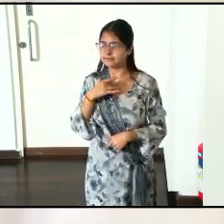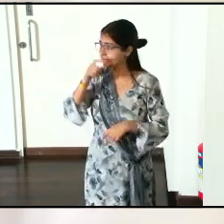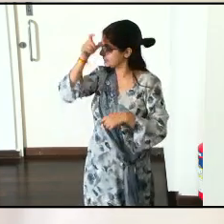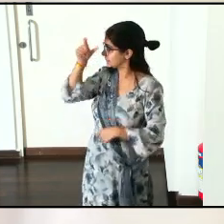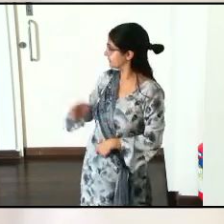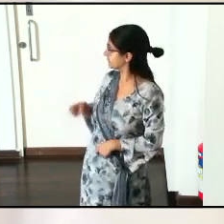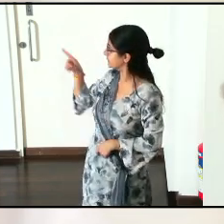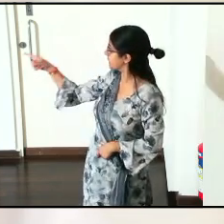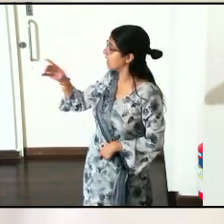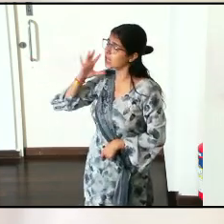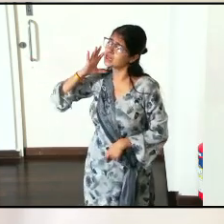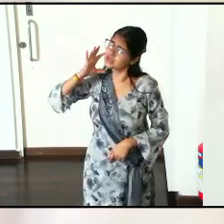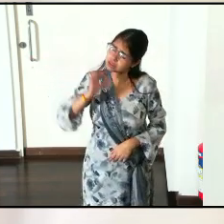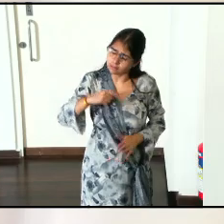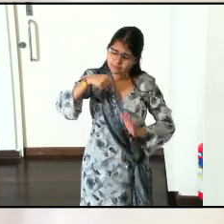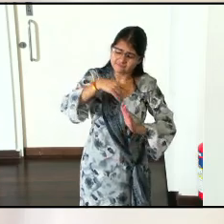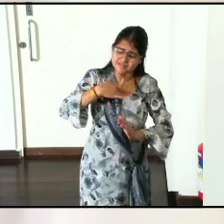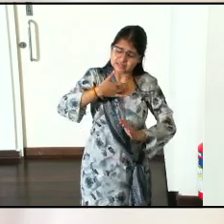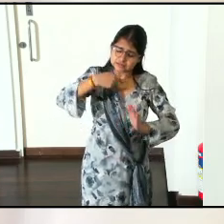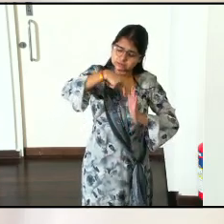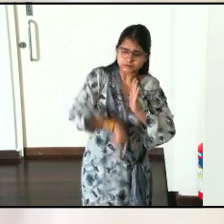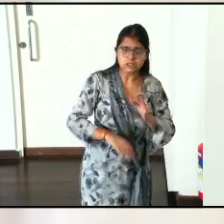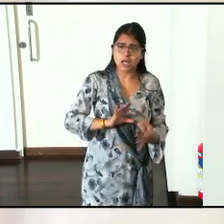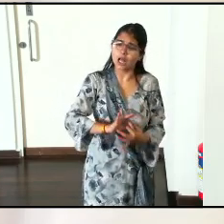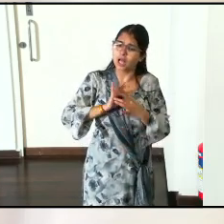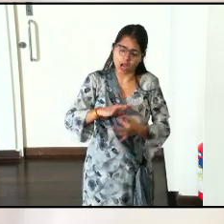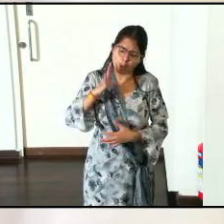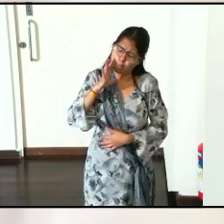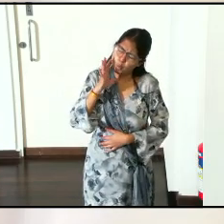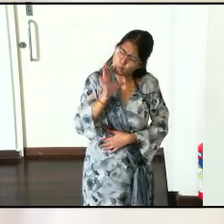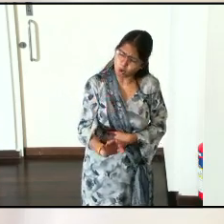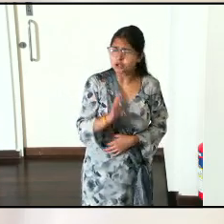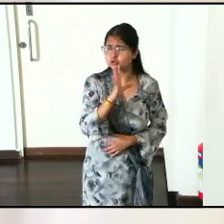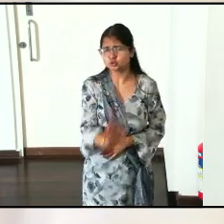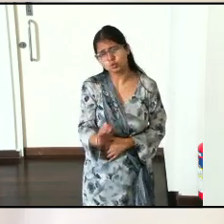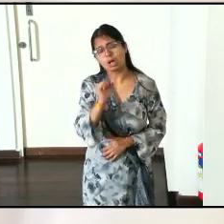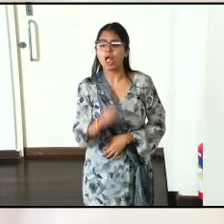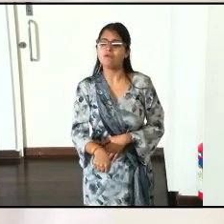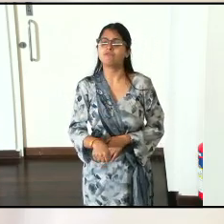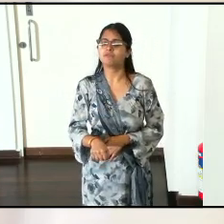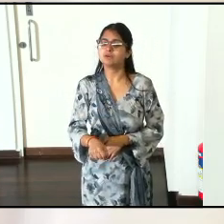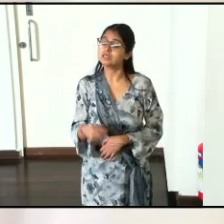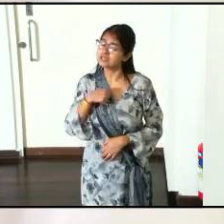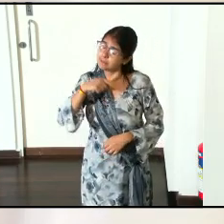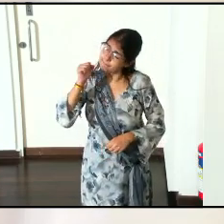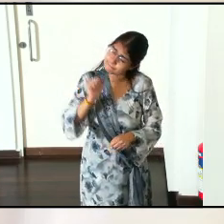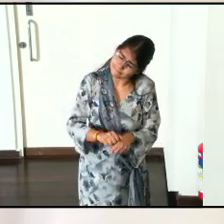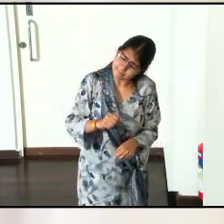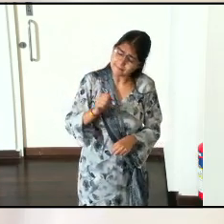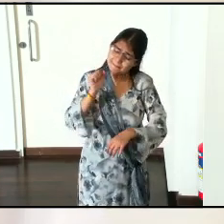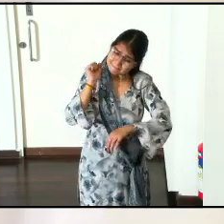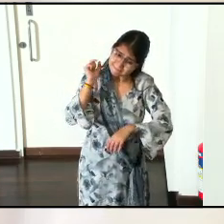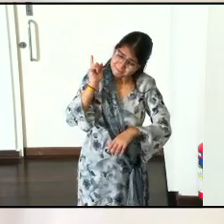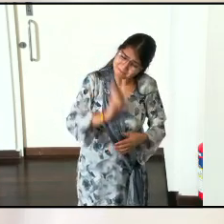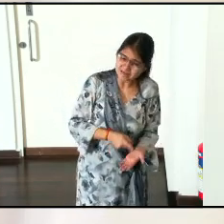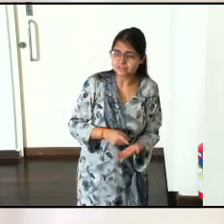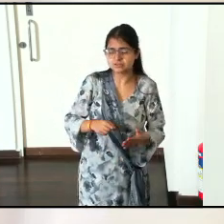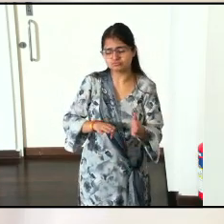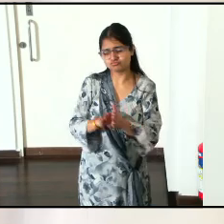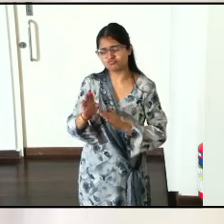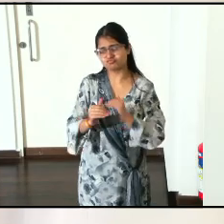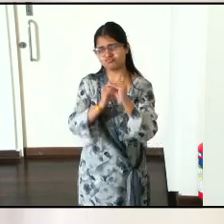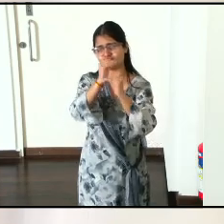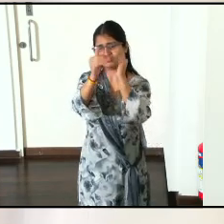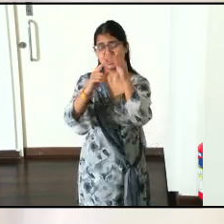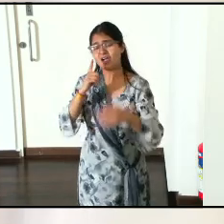deeply important, and I think this is something that we do have to continue to raise as a very, very important